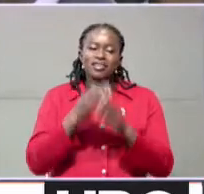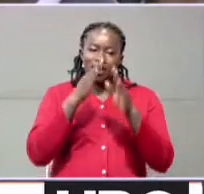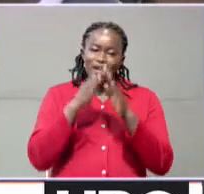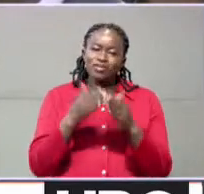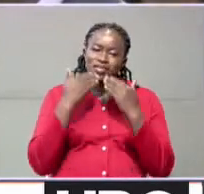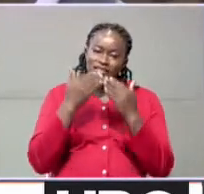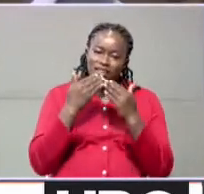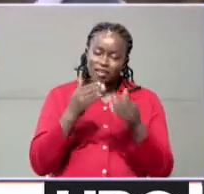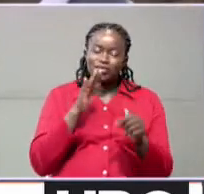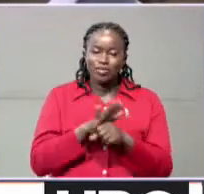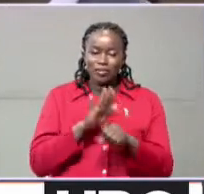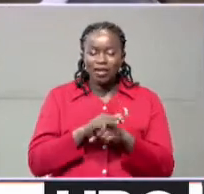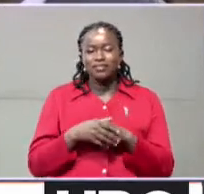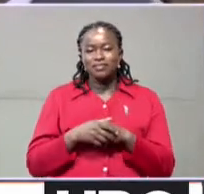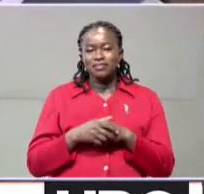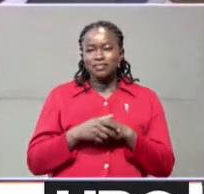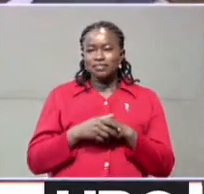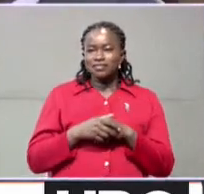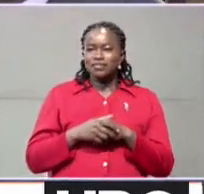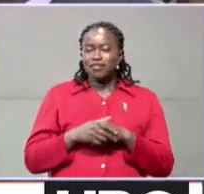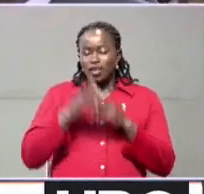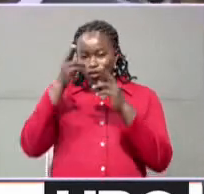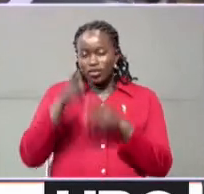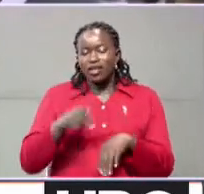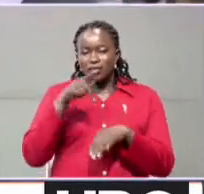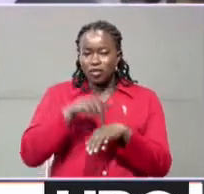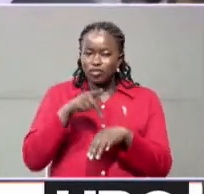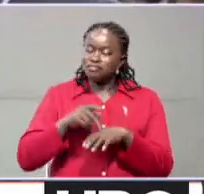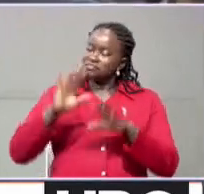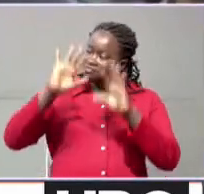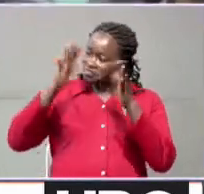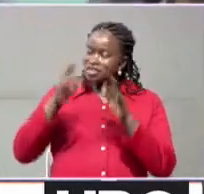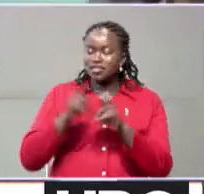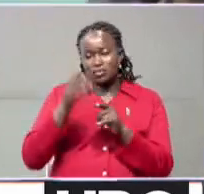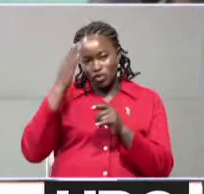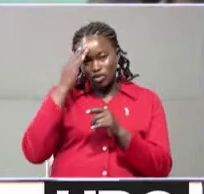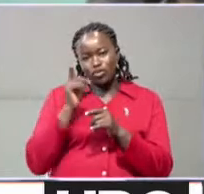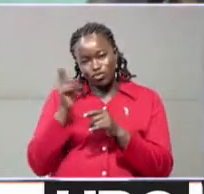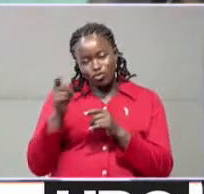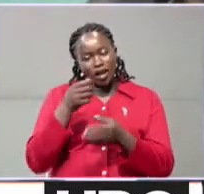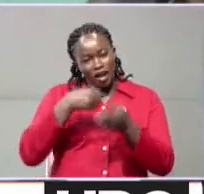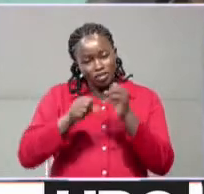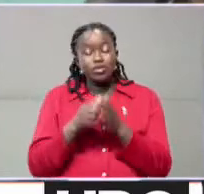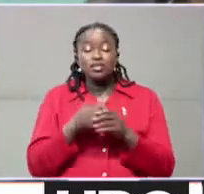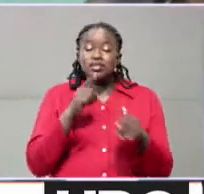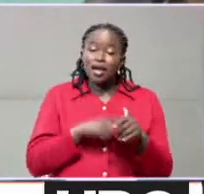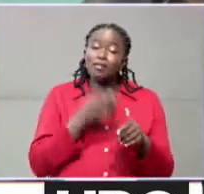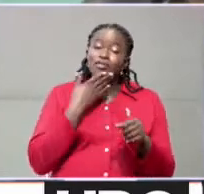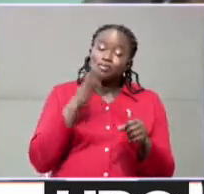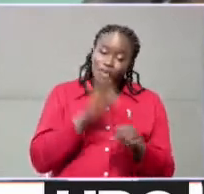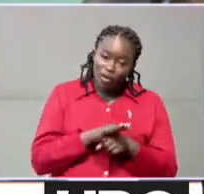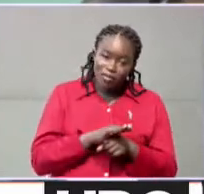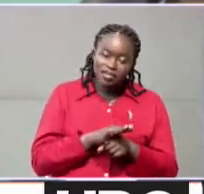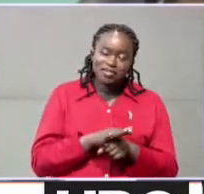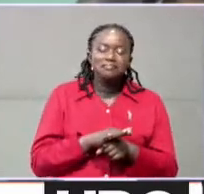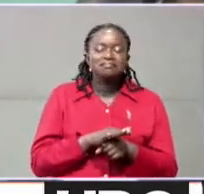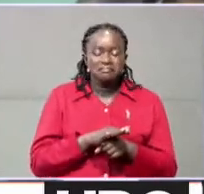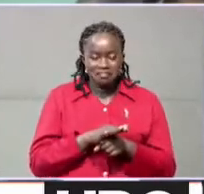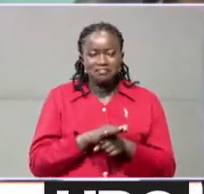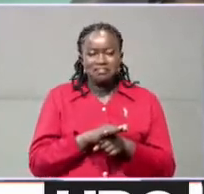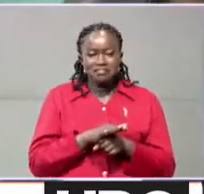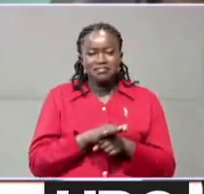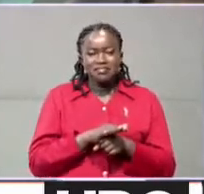you so so much so honorable peter congratulations and we know you for that so we know once you promise that's uh